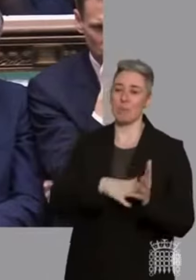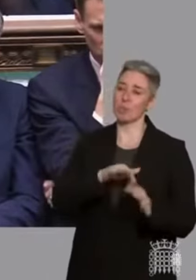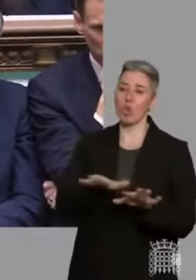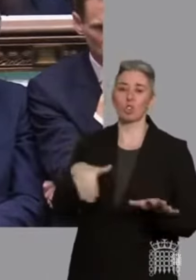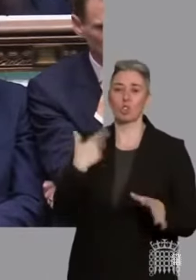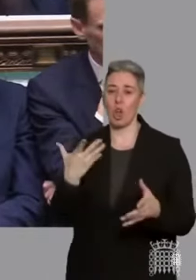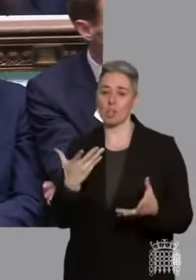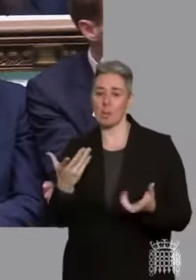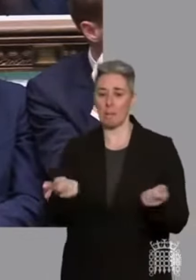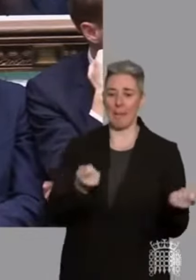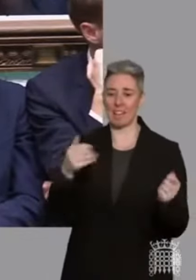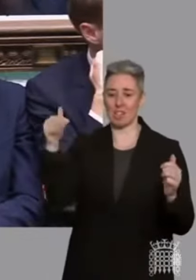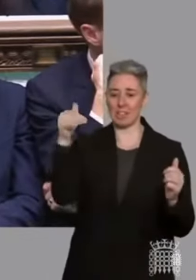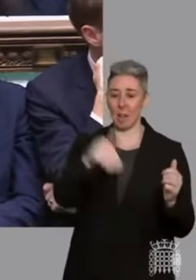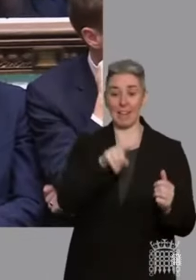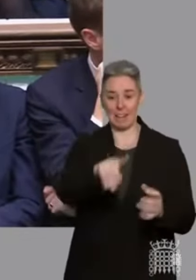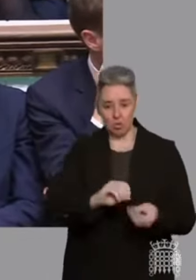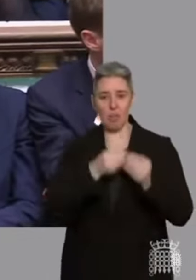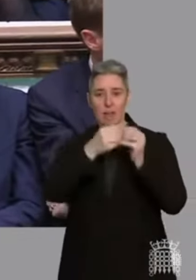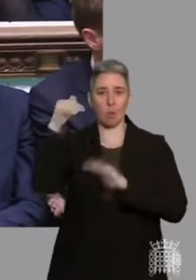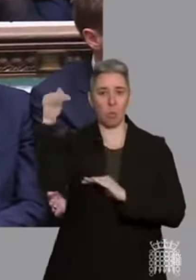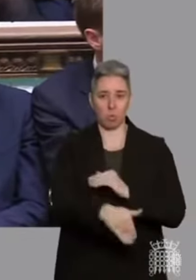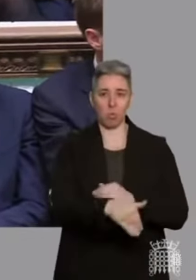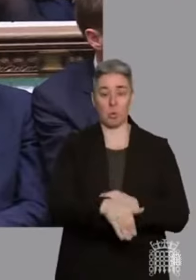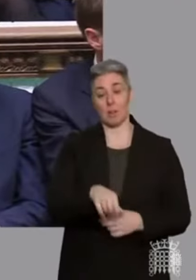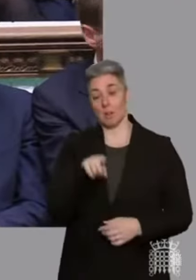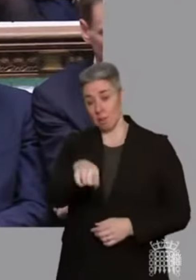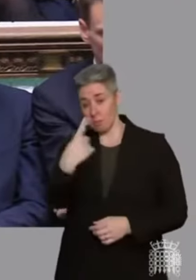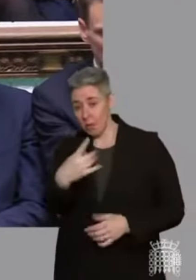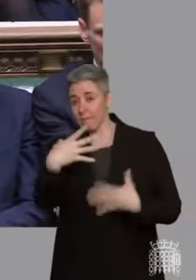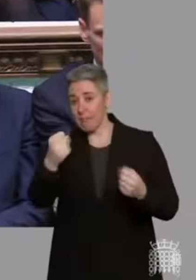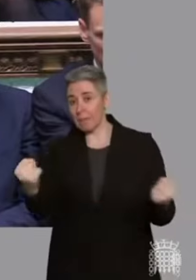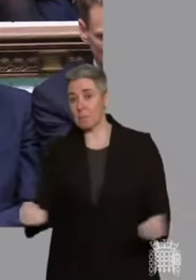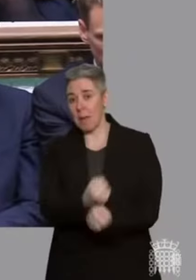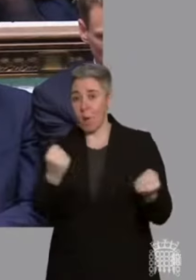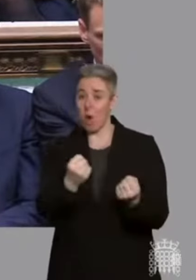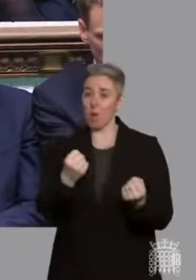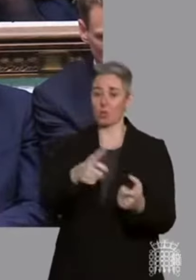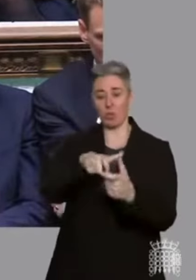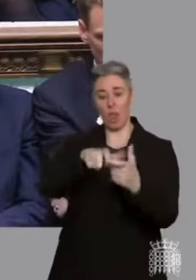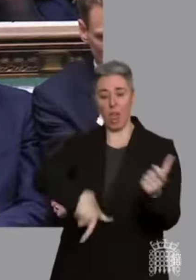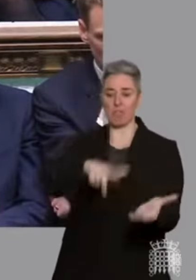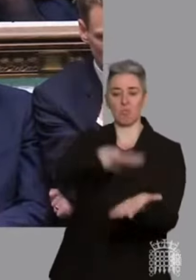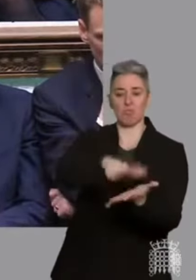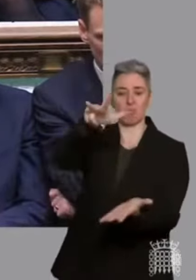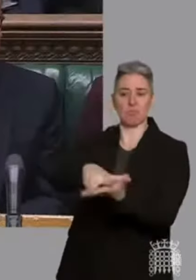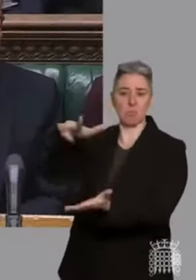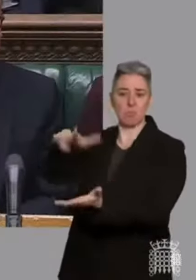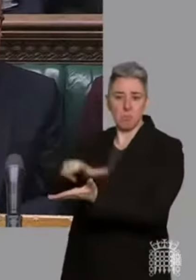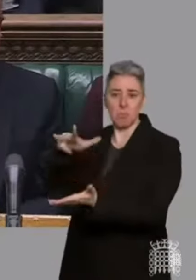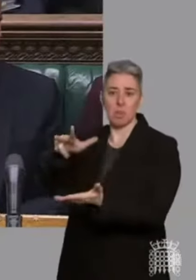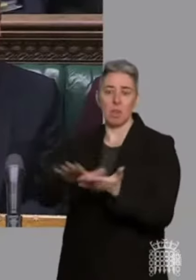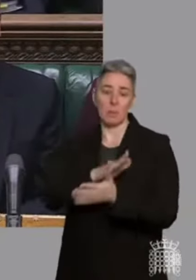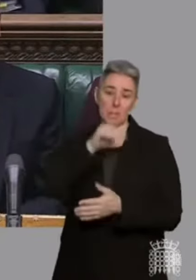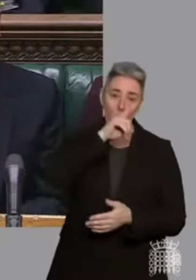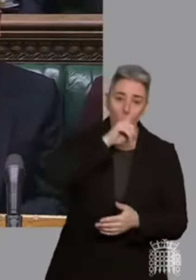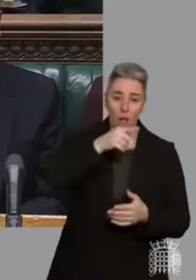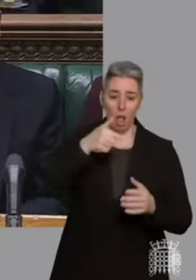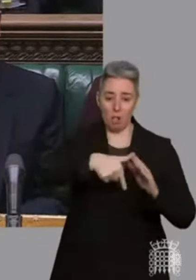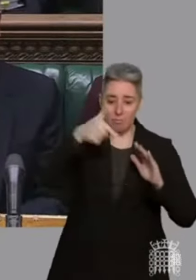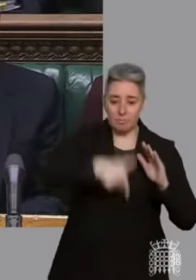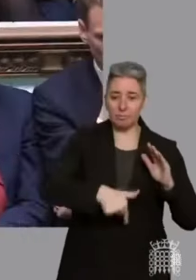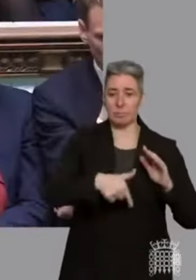the power to grant these licenses, open these oil and gas fields, save British jobs, and bring down